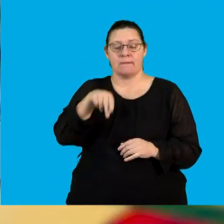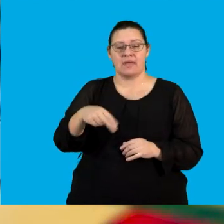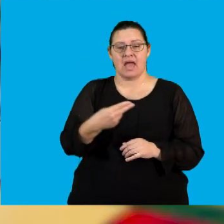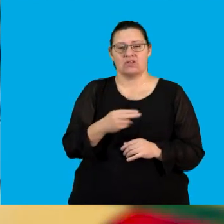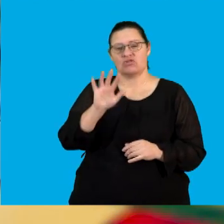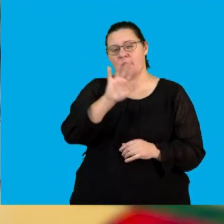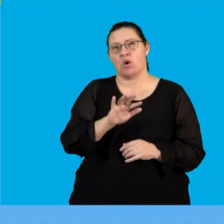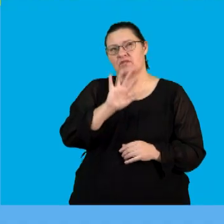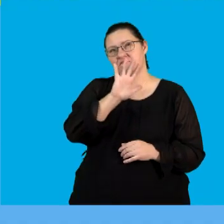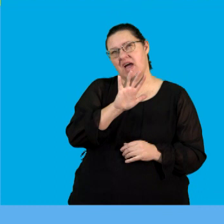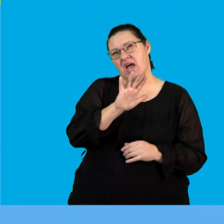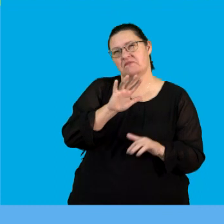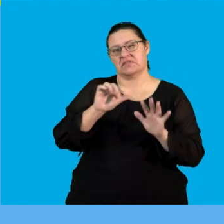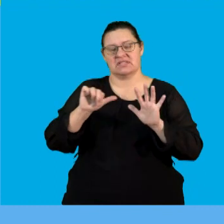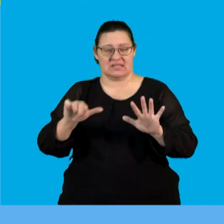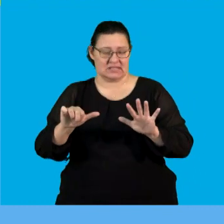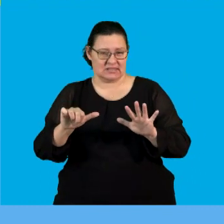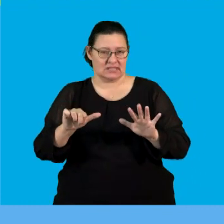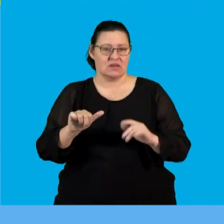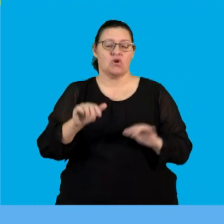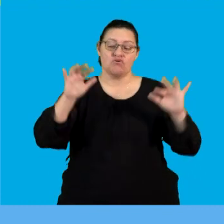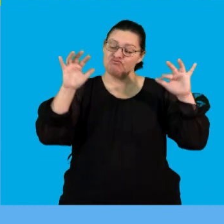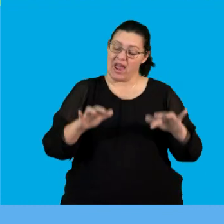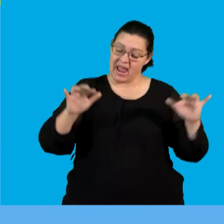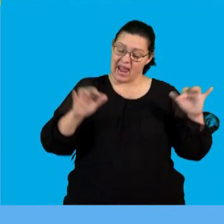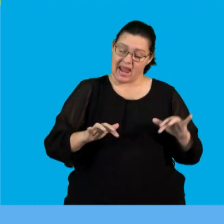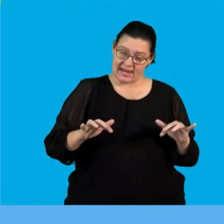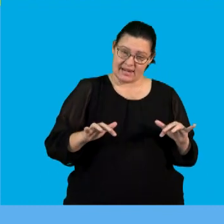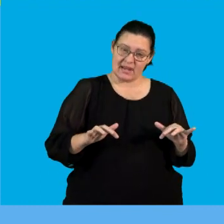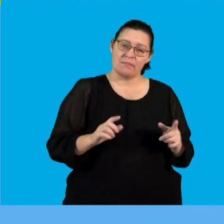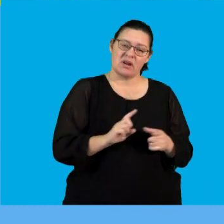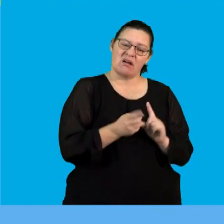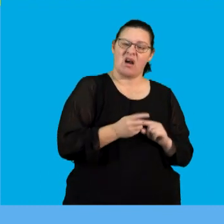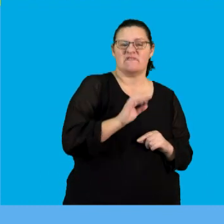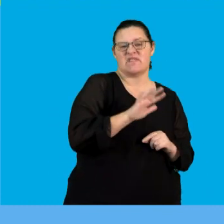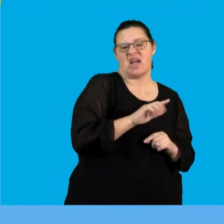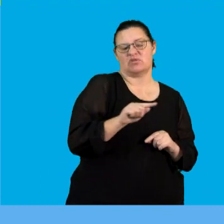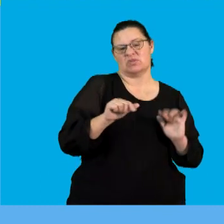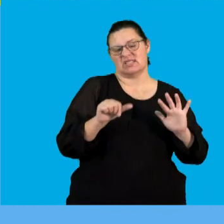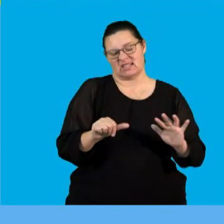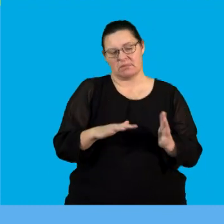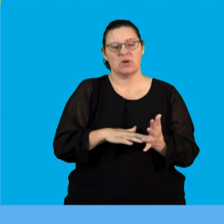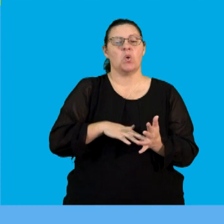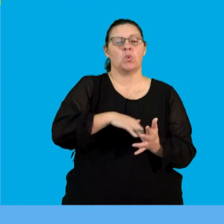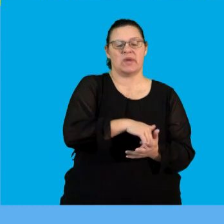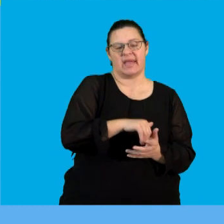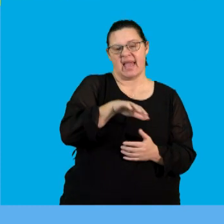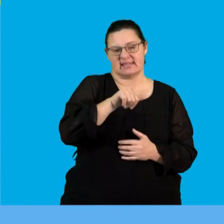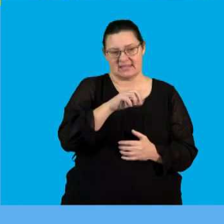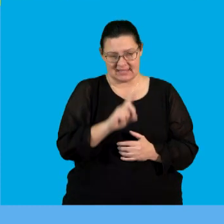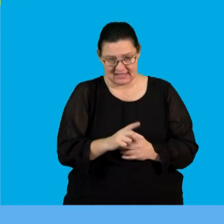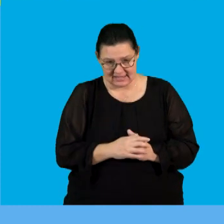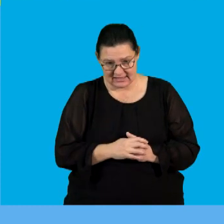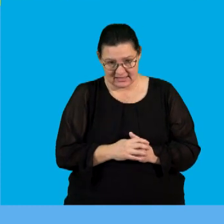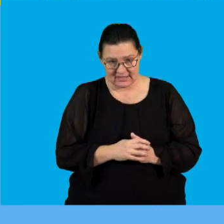the pH of about 5 to 6. So the pH of that rain coming down would be around 5 to 6. And we do know that once